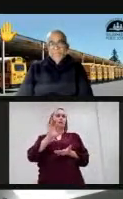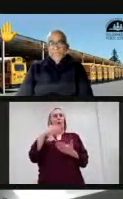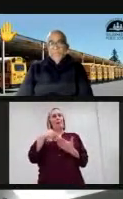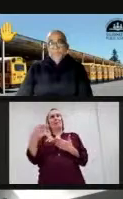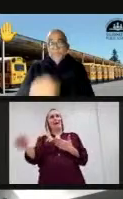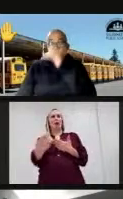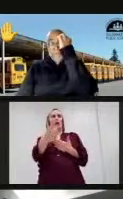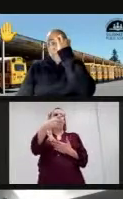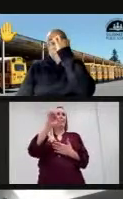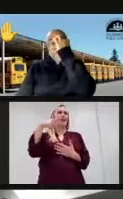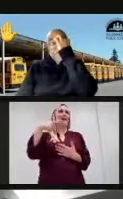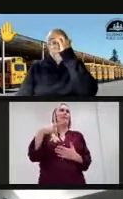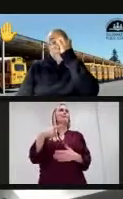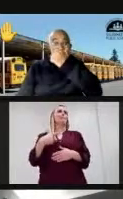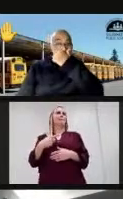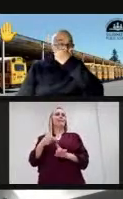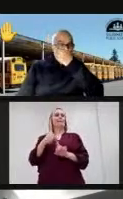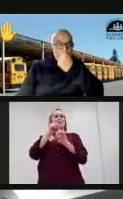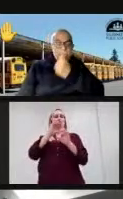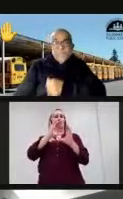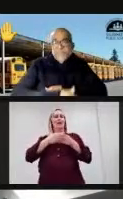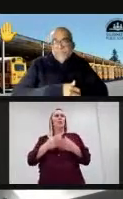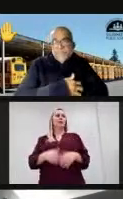Yeah, we'll put it in a special category.